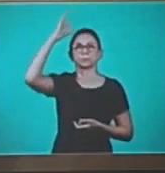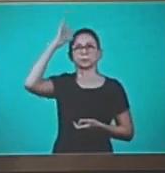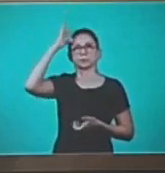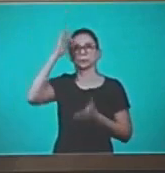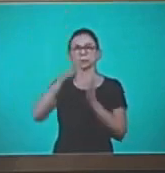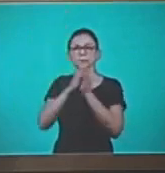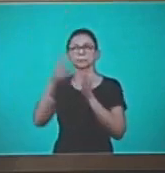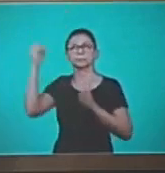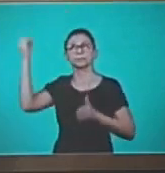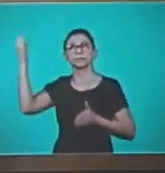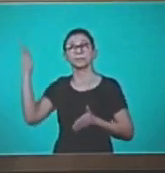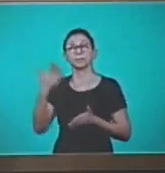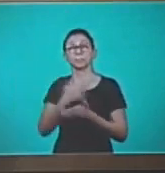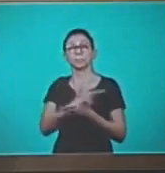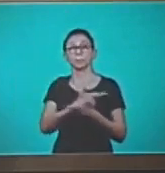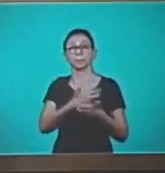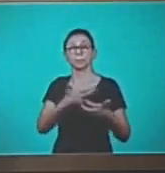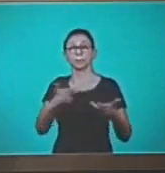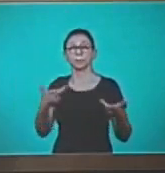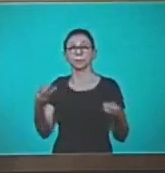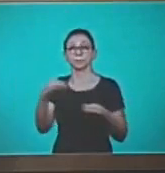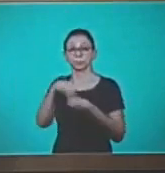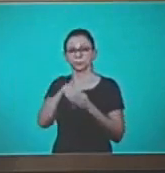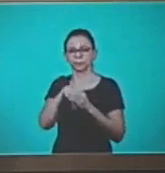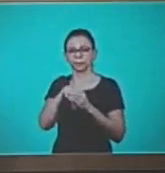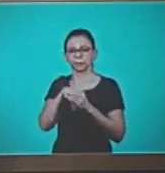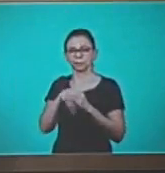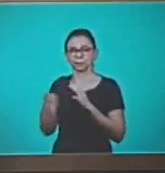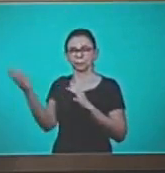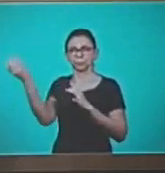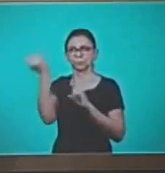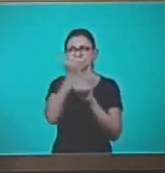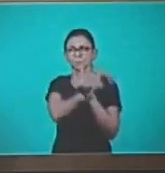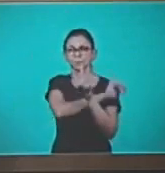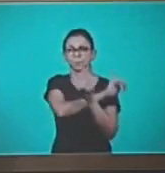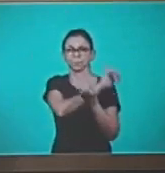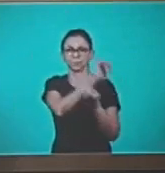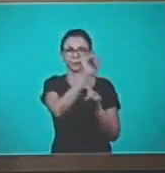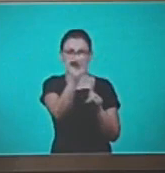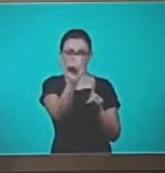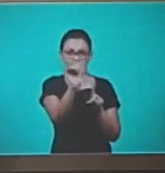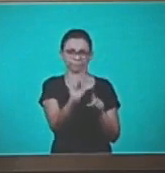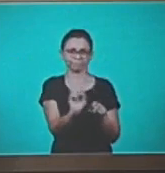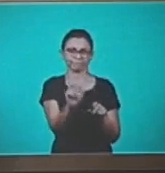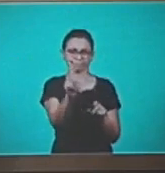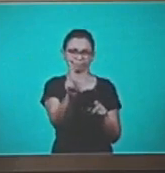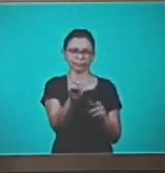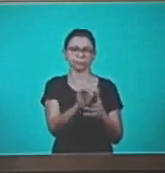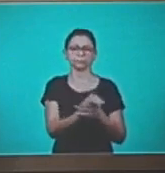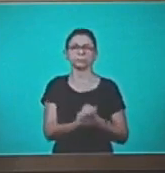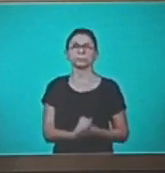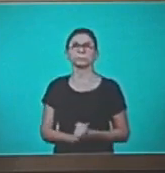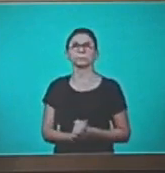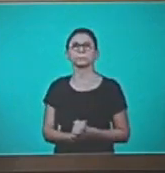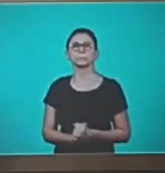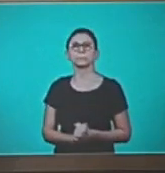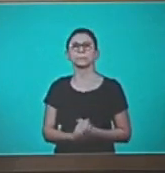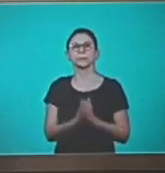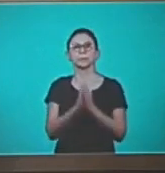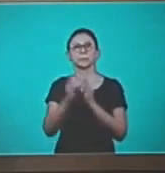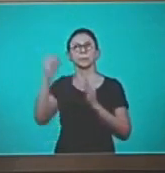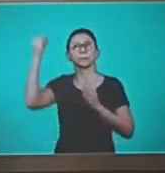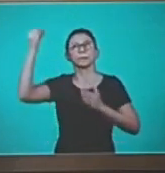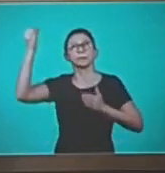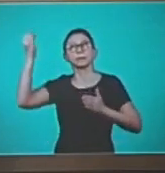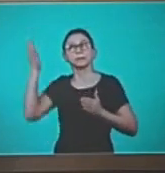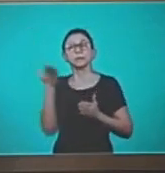and the light is the Holy Spirit. There is a series of things that aren't contained here. This is the revealed word, and what